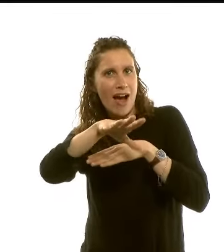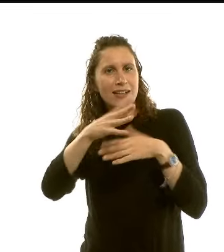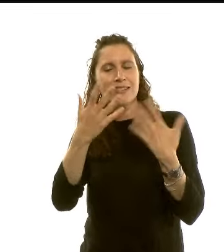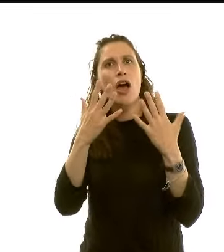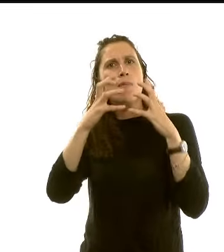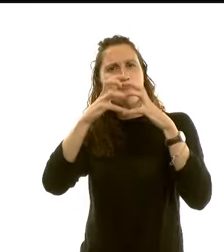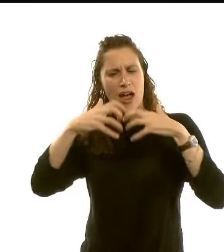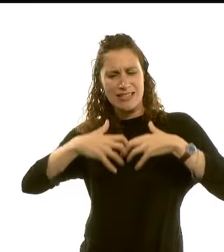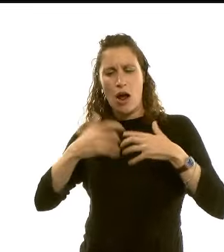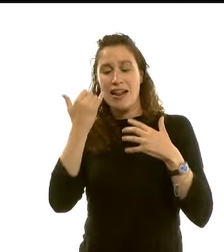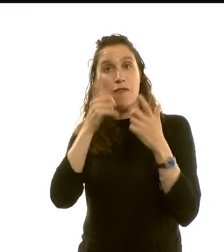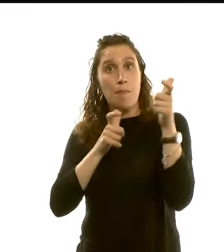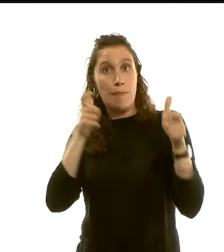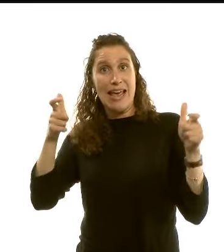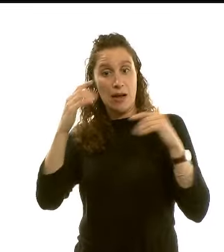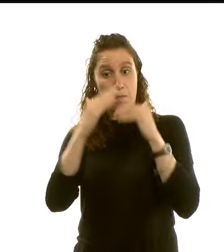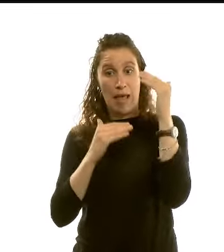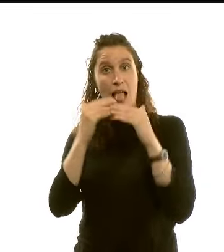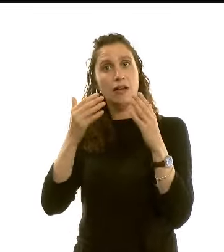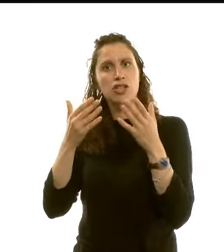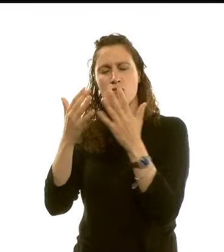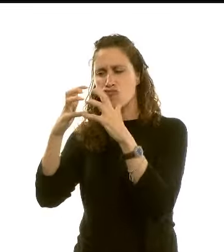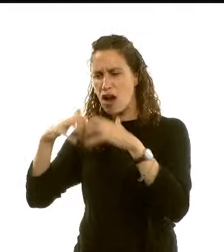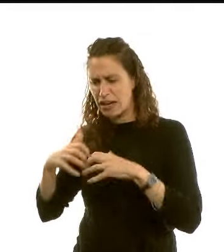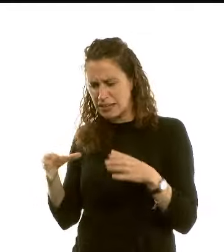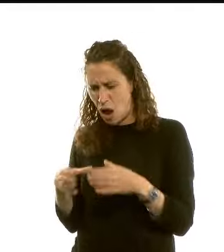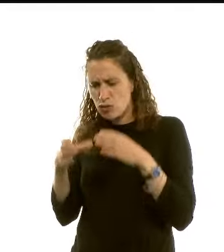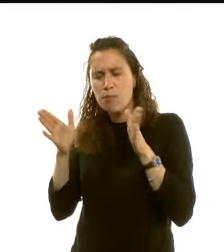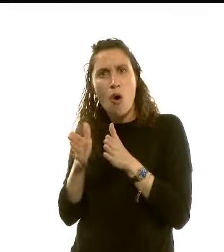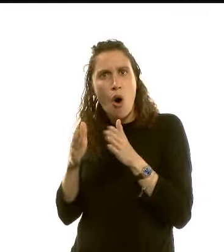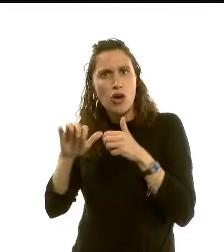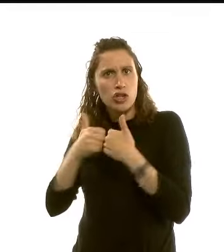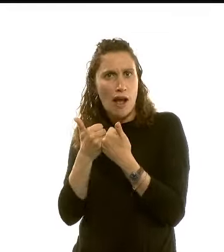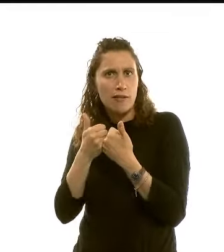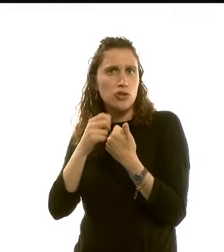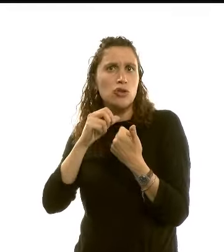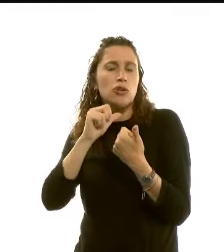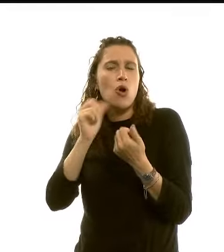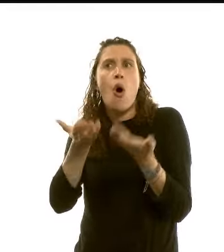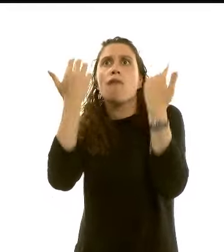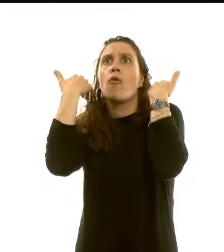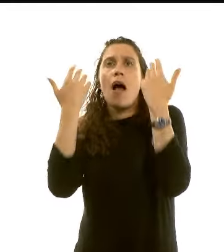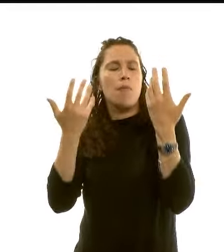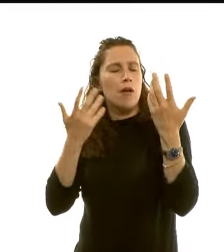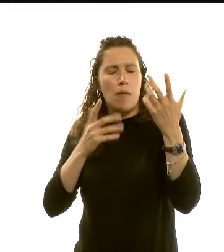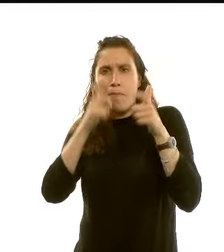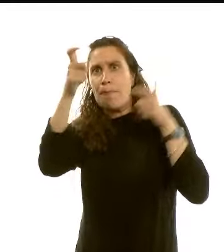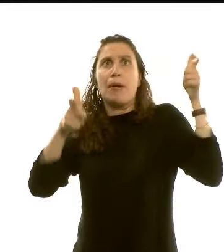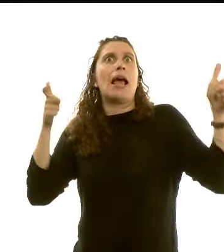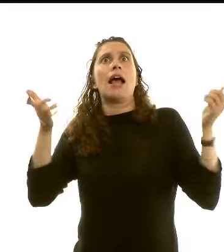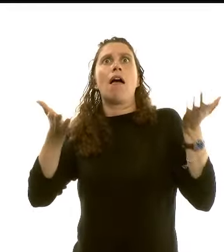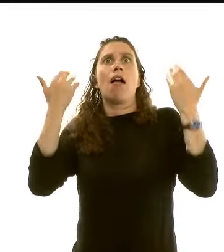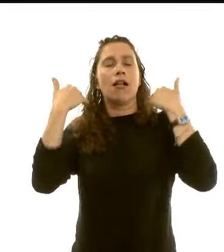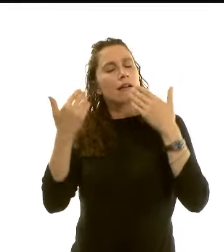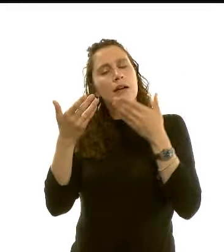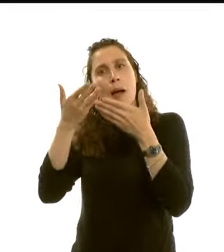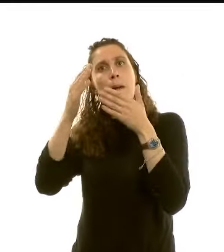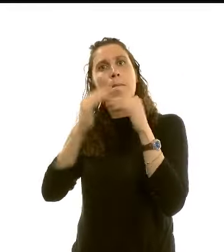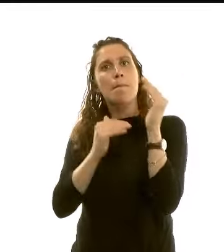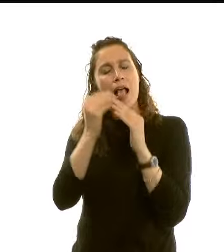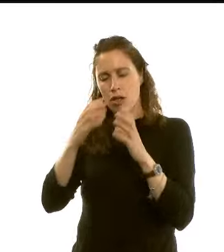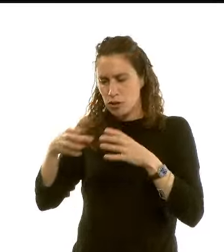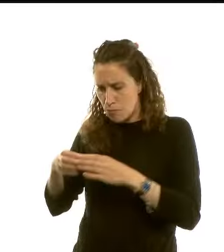down bigger builds into smaller challenges. Don't overwhelm yourself with taking on a challenge like this from the get-go. Build it separately, and then you stack